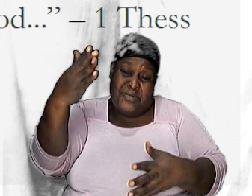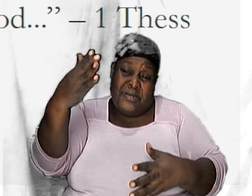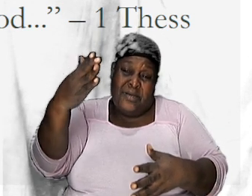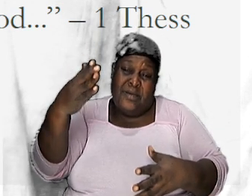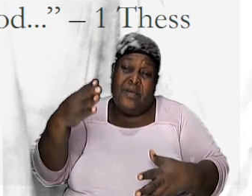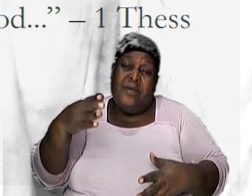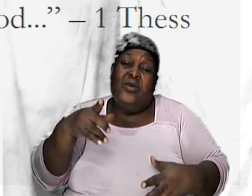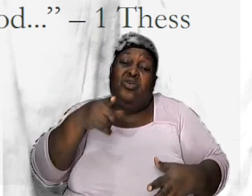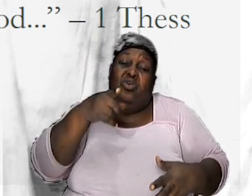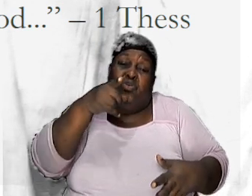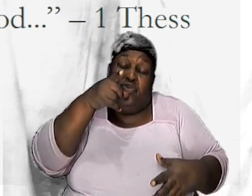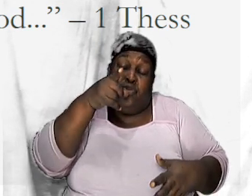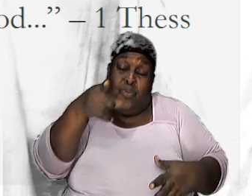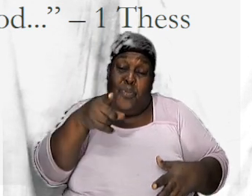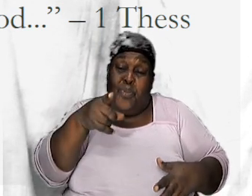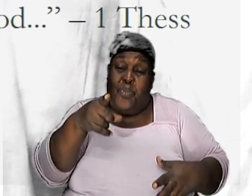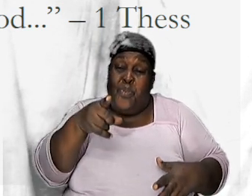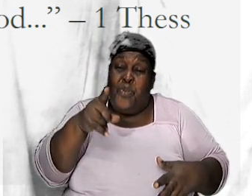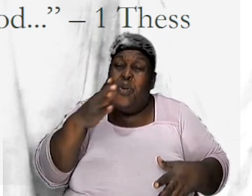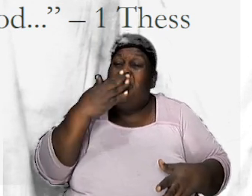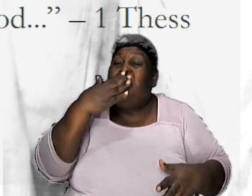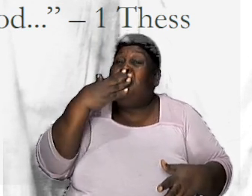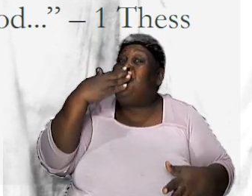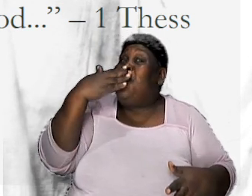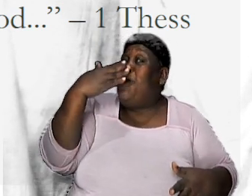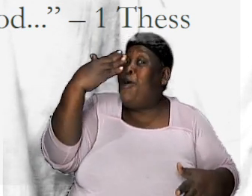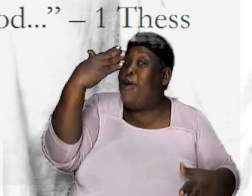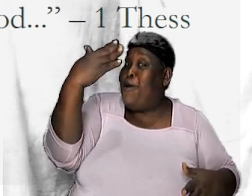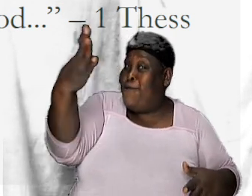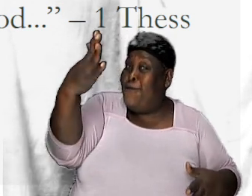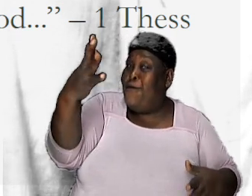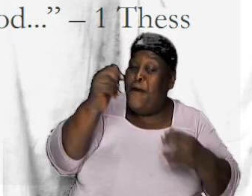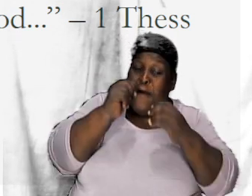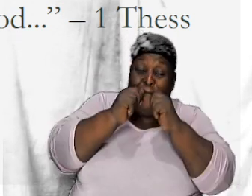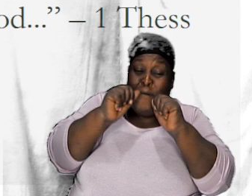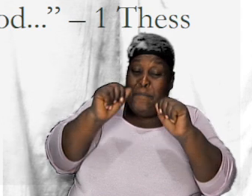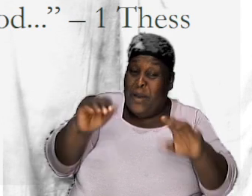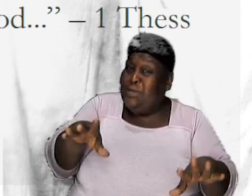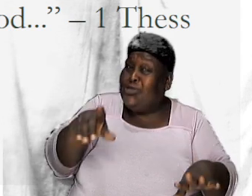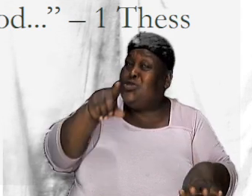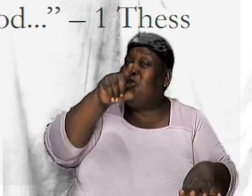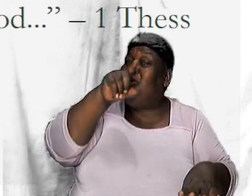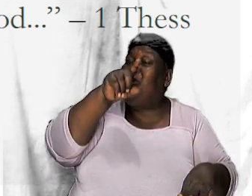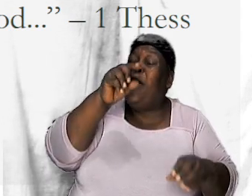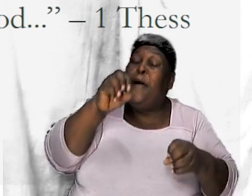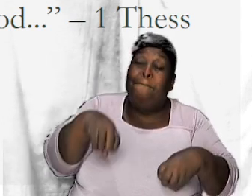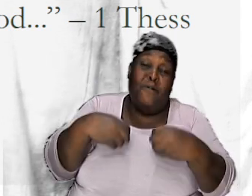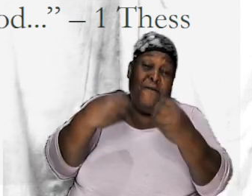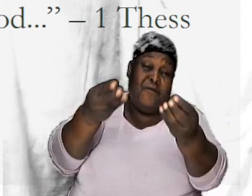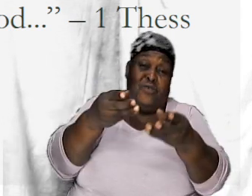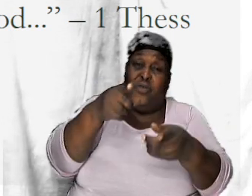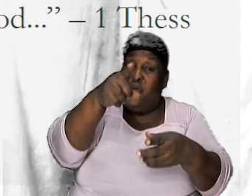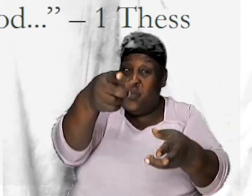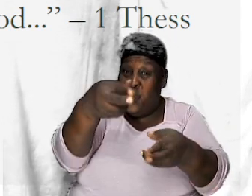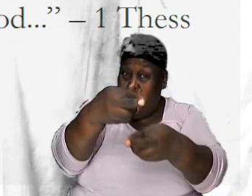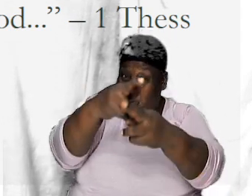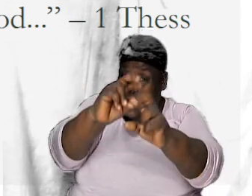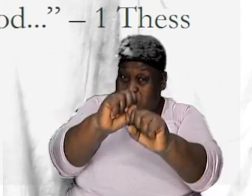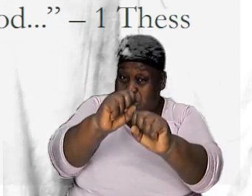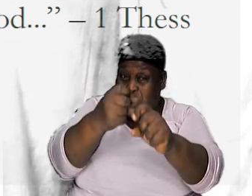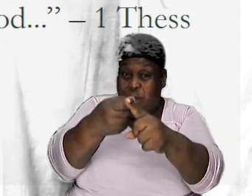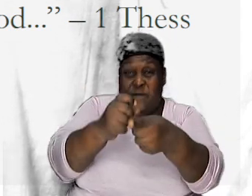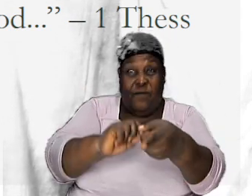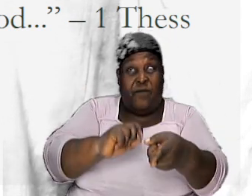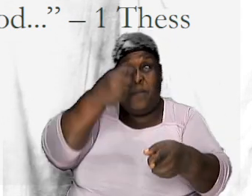you practically being grateful for blessings that you are, the provisions that you have received from